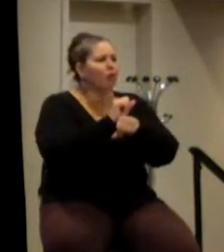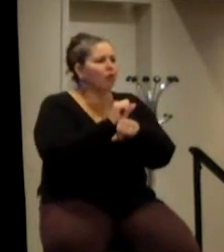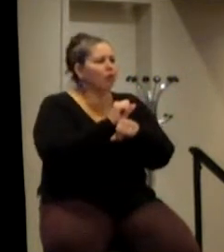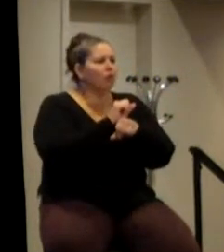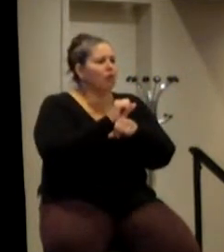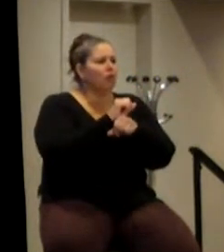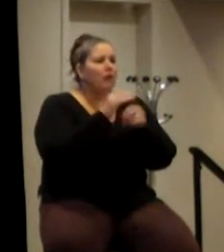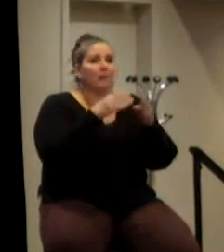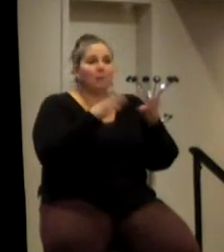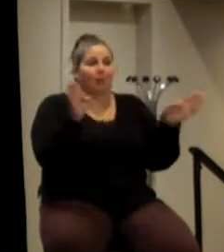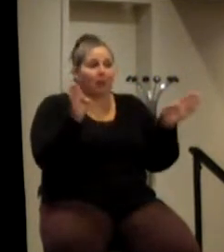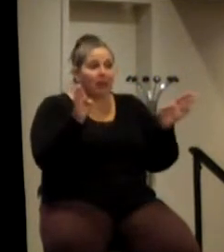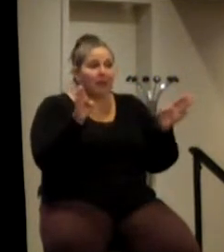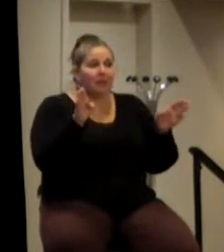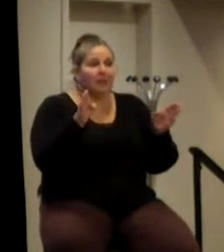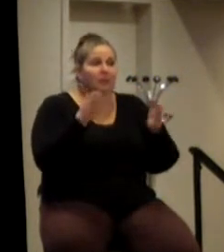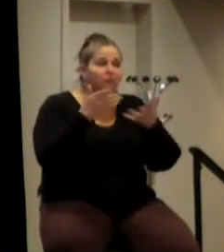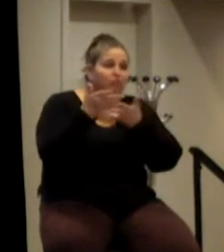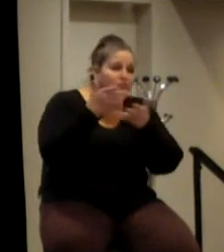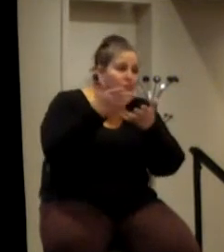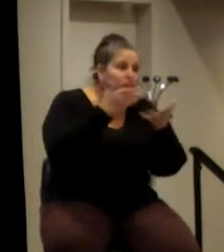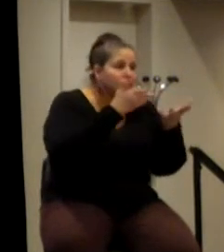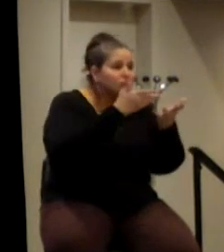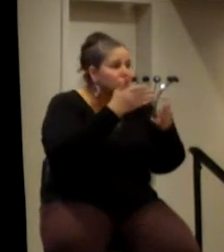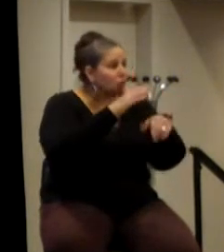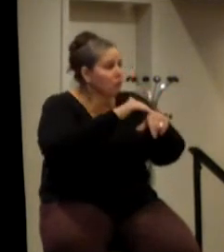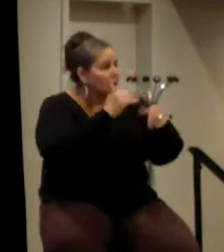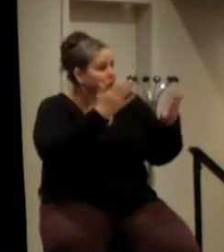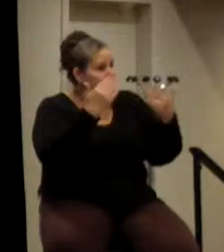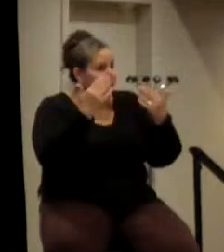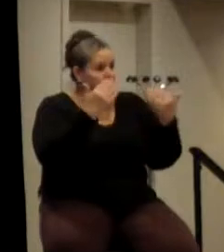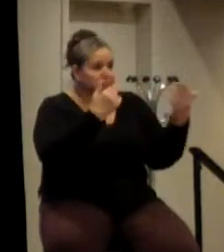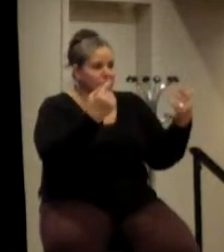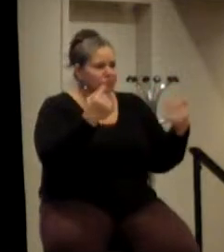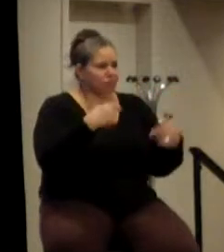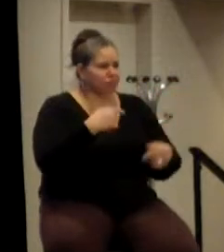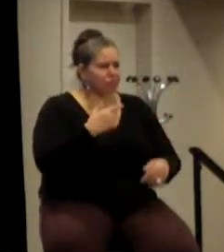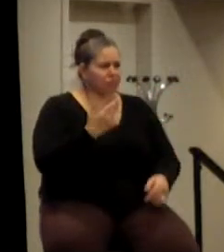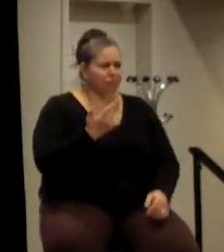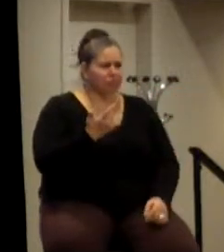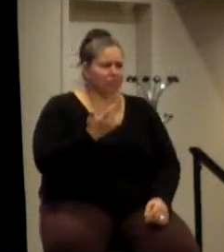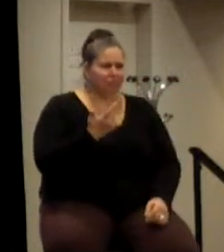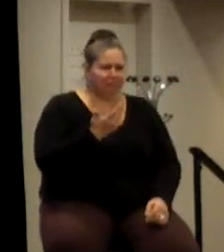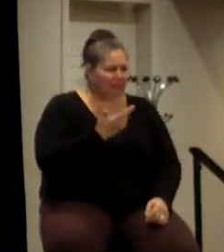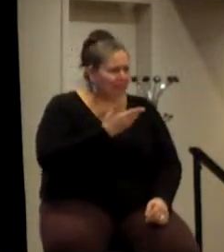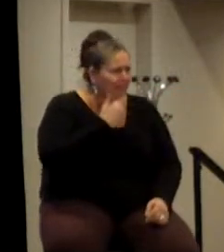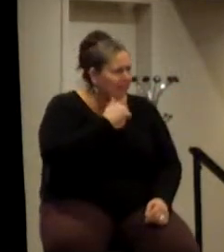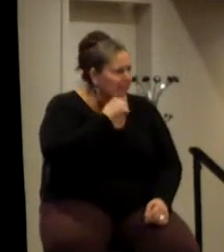so that's what we typically do. We better not have.